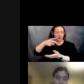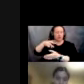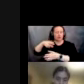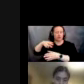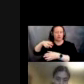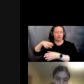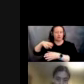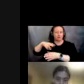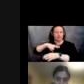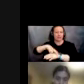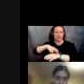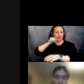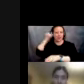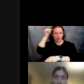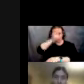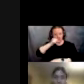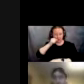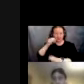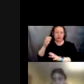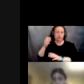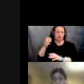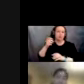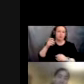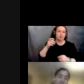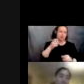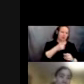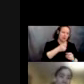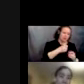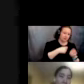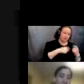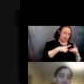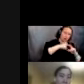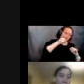Native Alaskan, as opposed to the school for Japanese kids.